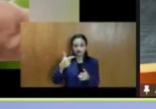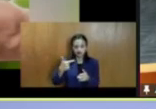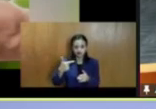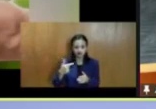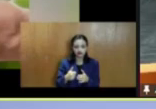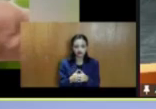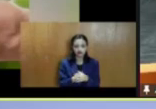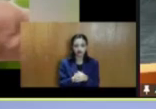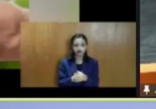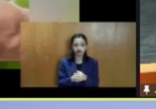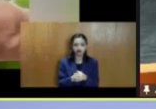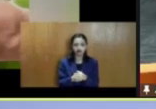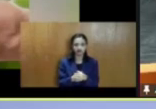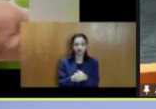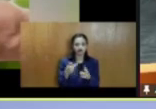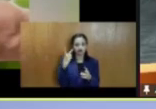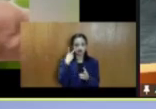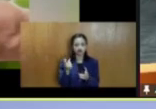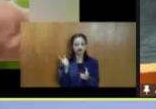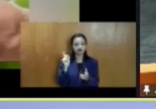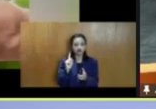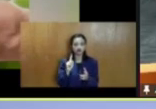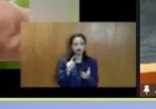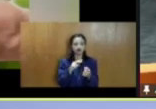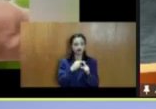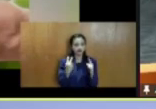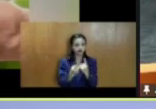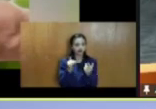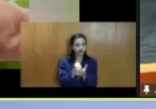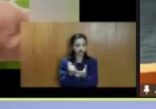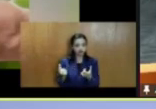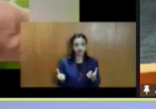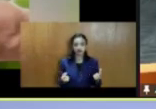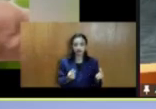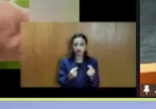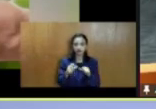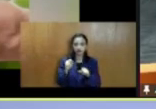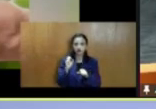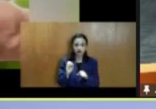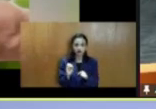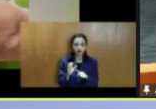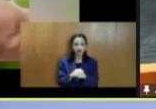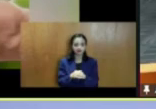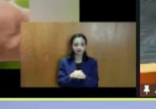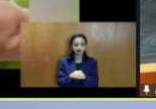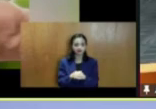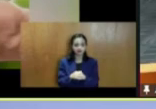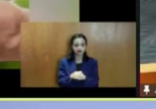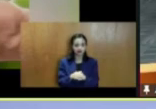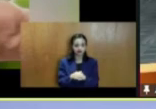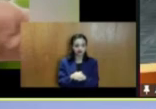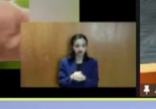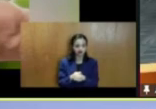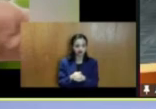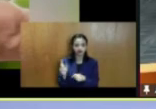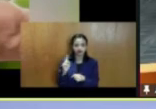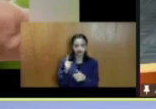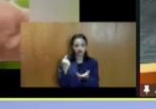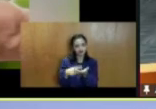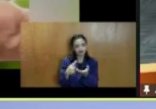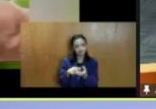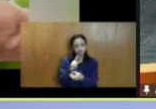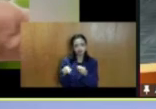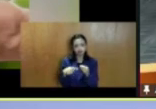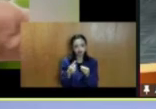is, I guess, one aspect of doing that. So it's, as the colleague earlier talked about, it's